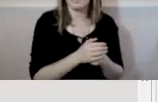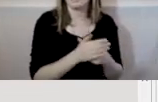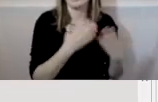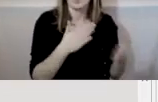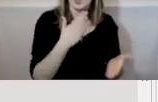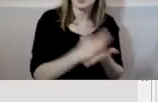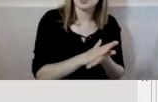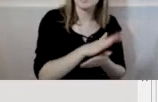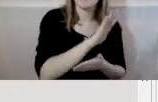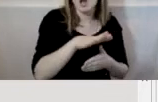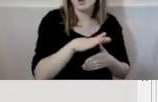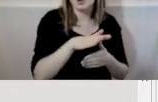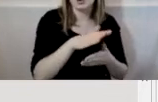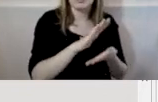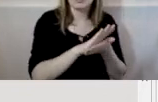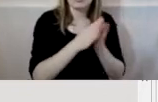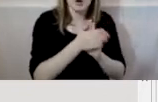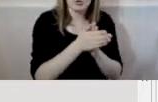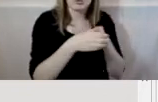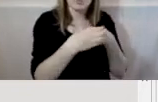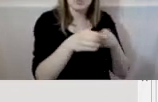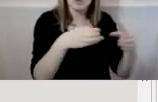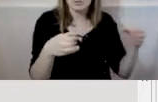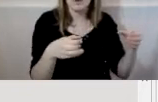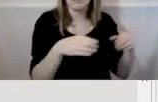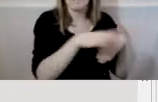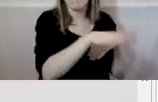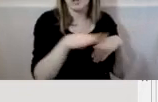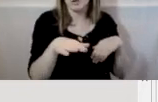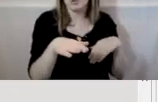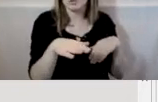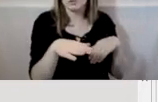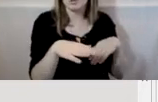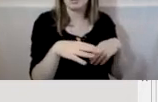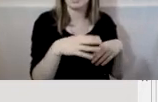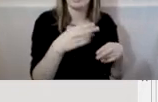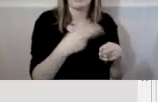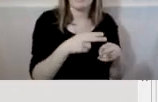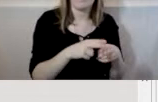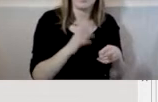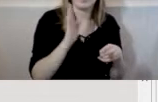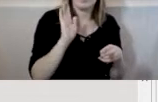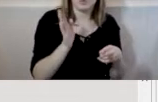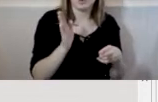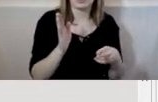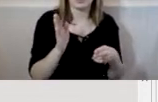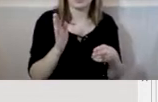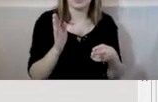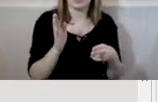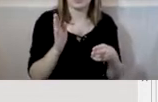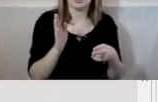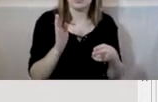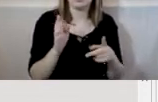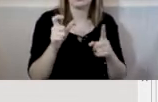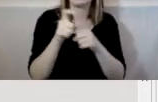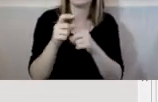prepare school children for pure courses. that they know,